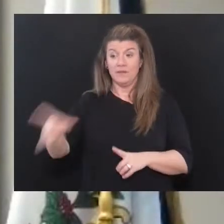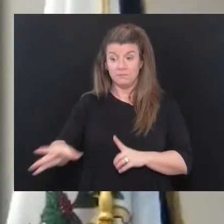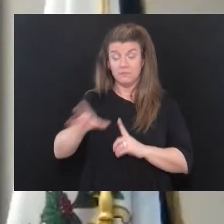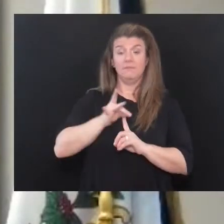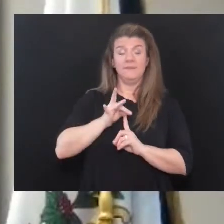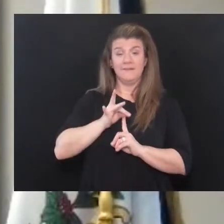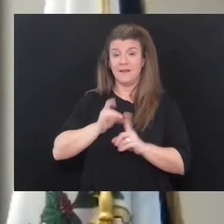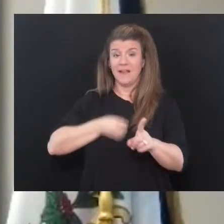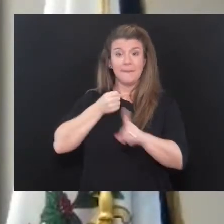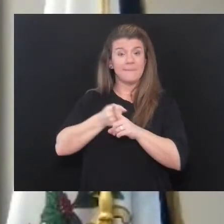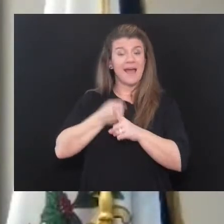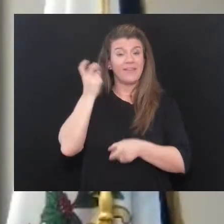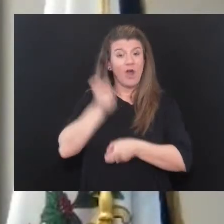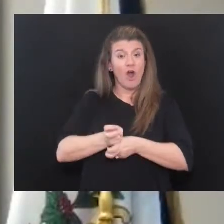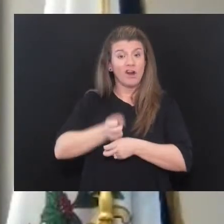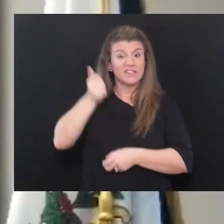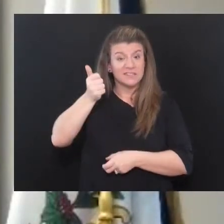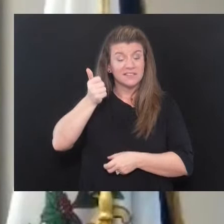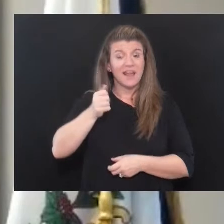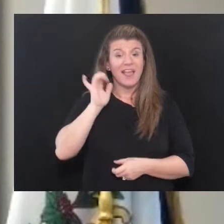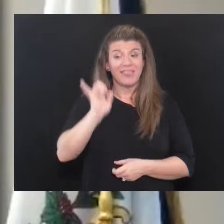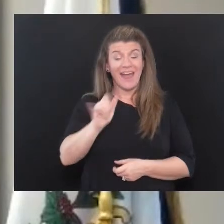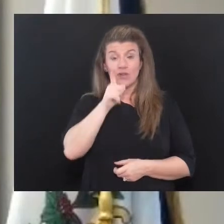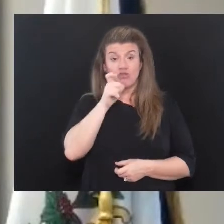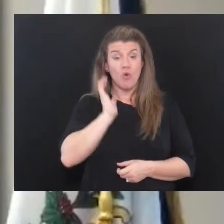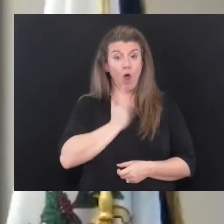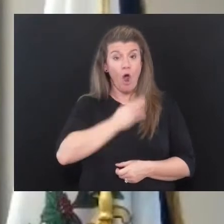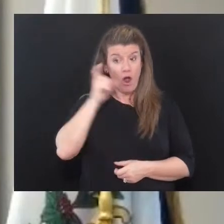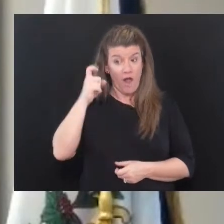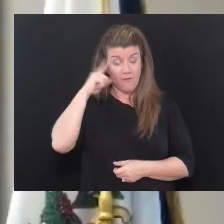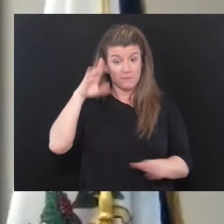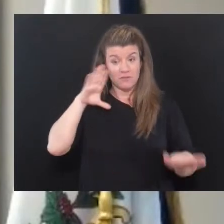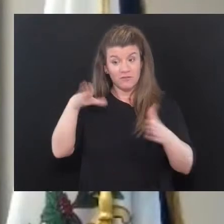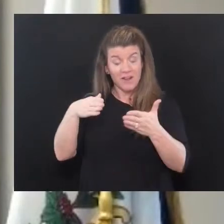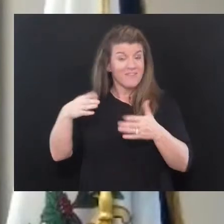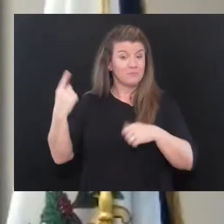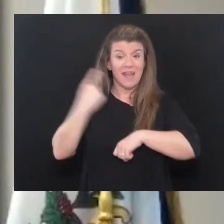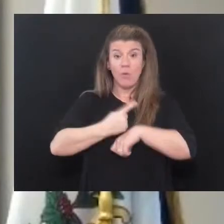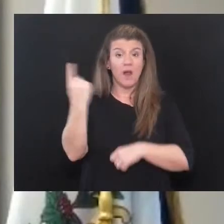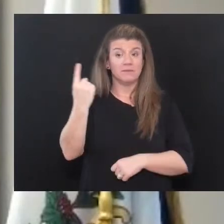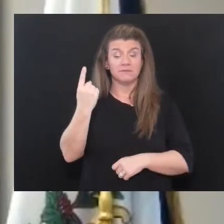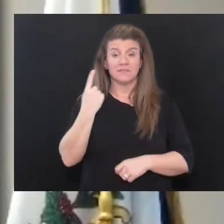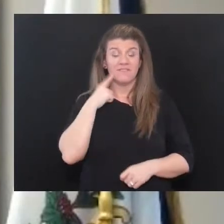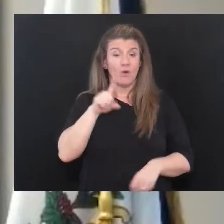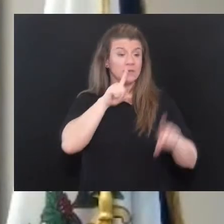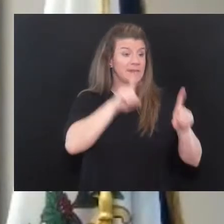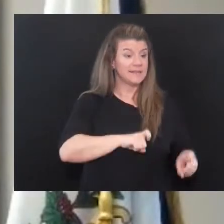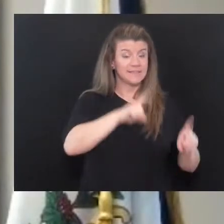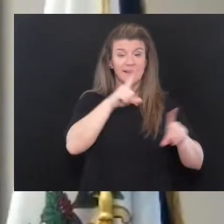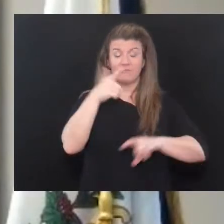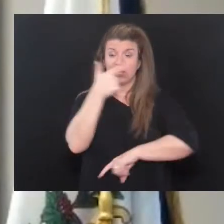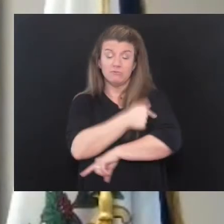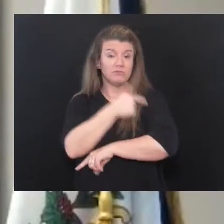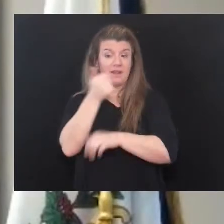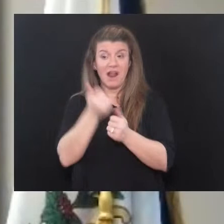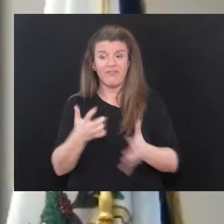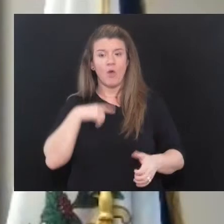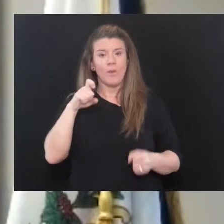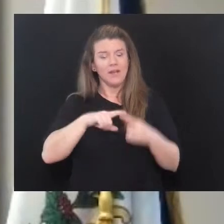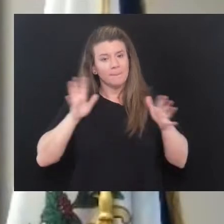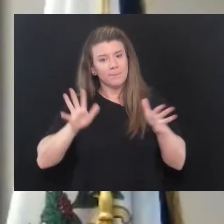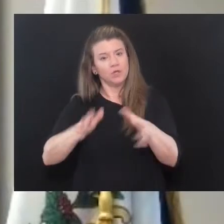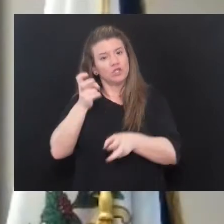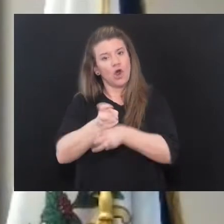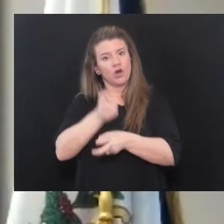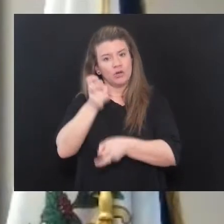are the individuals the governor has targeted from day one in terms of testing, in terms of immunizations, and we need to push a little